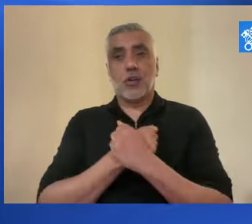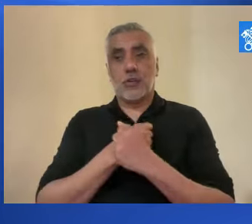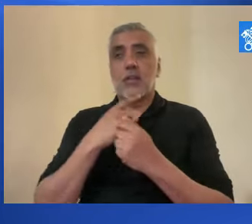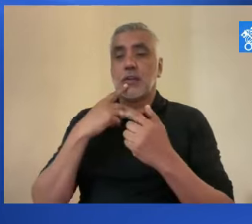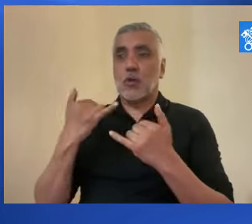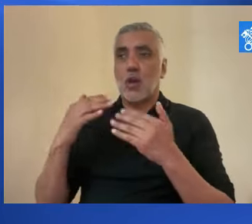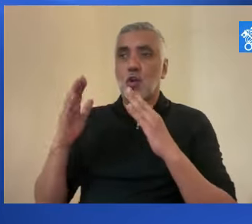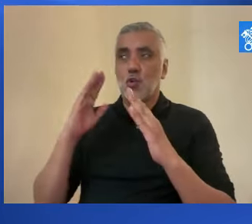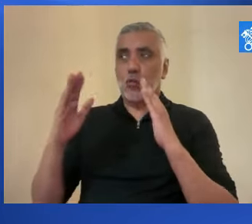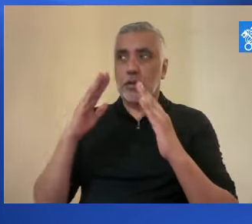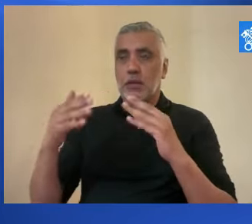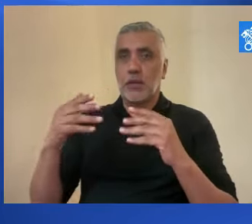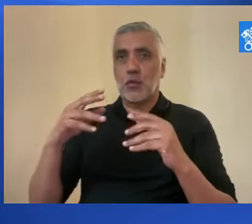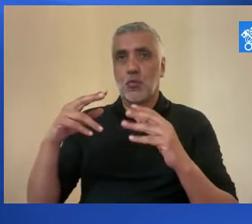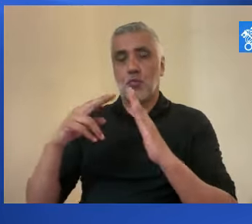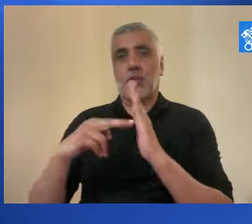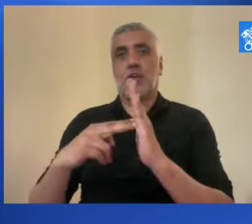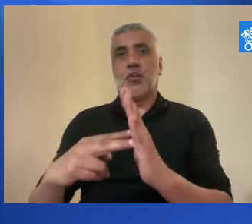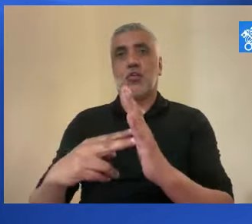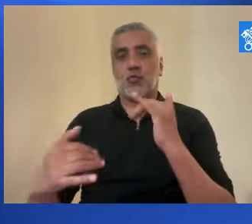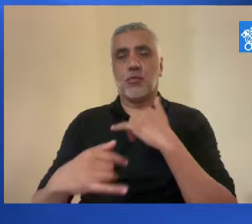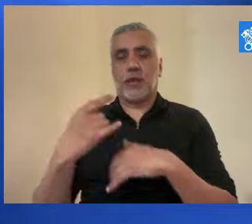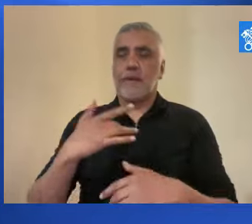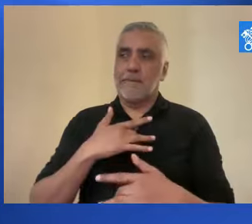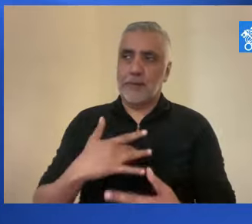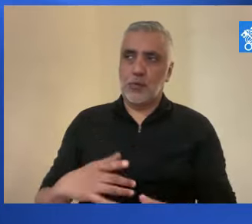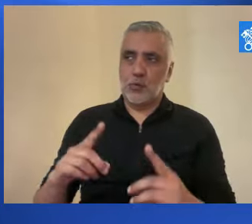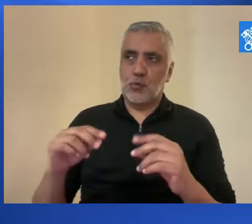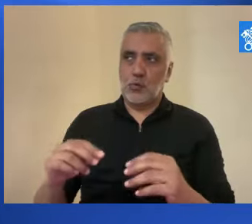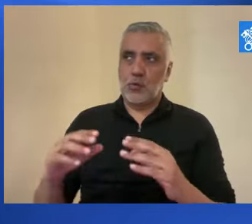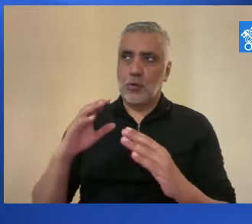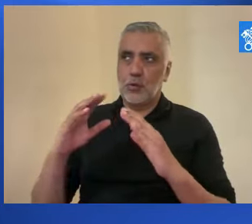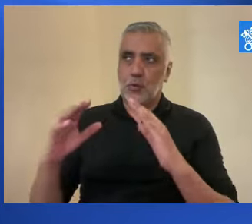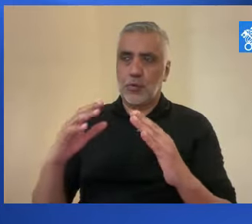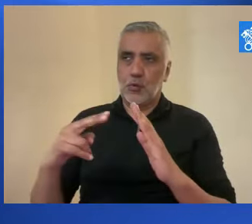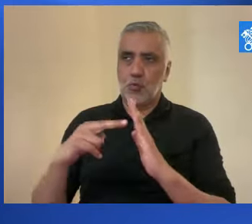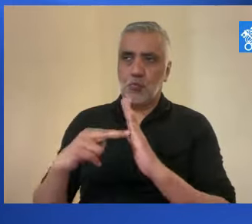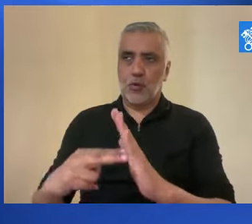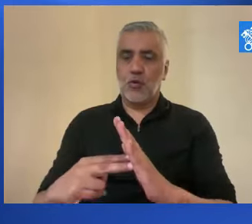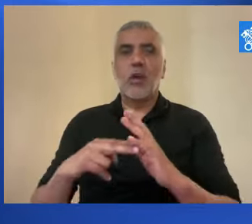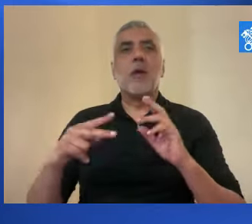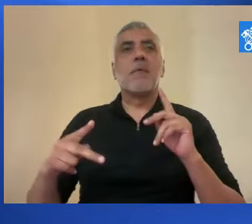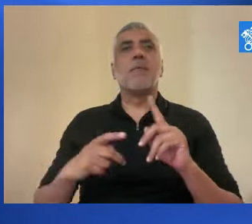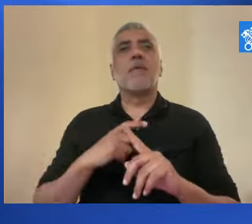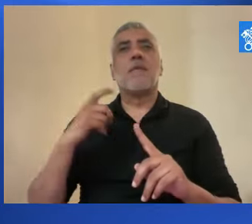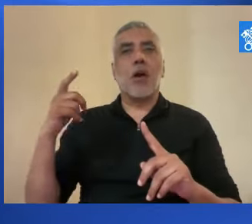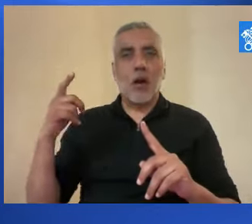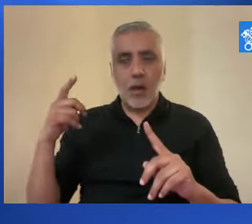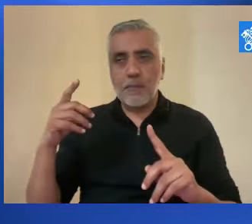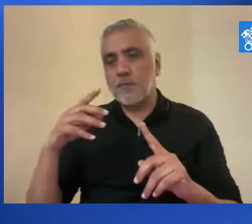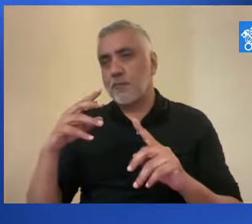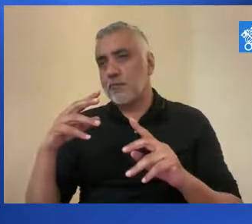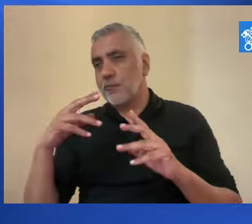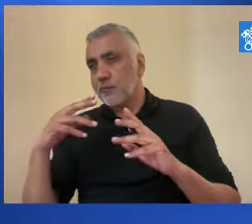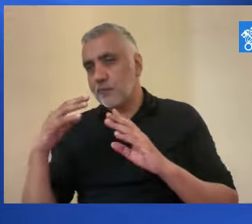does. These are normally people from the Vatican's Dicastery for Communication. He'll be translating what he says into various languages